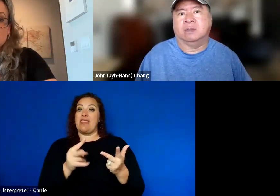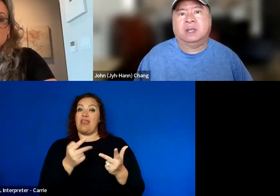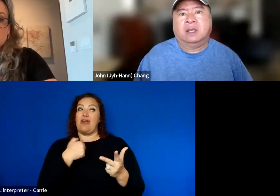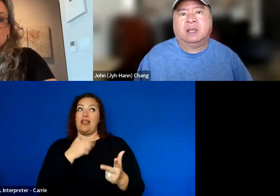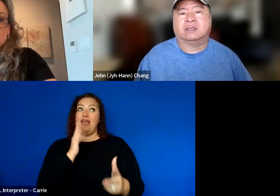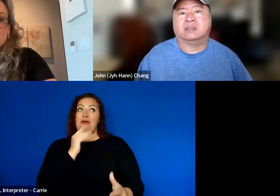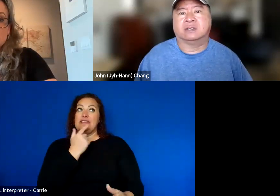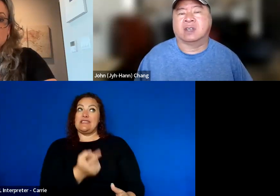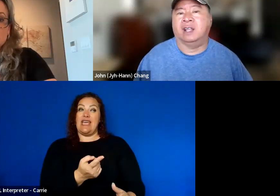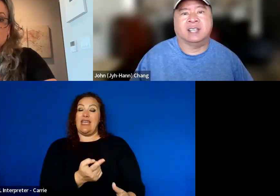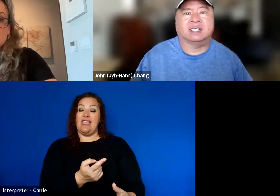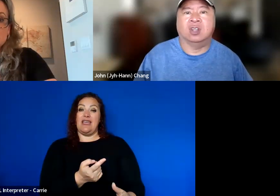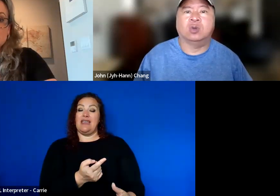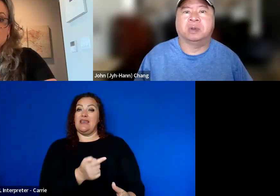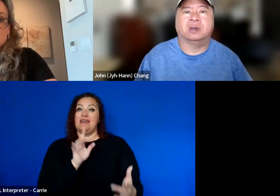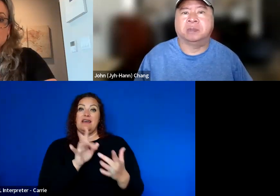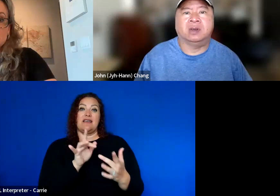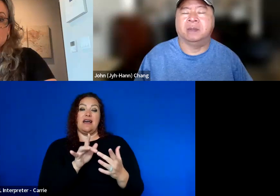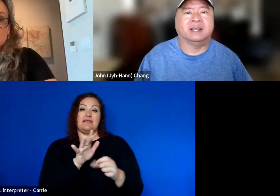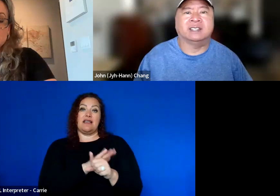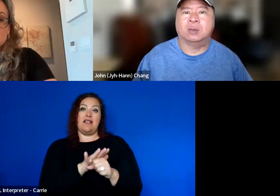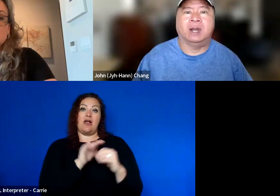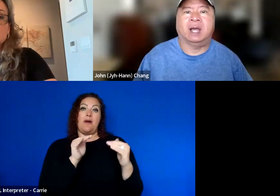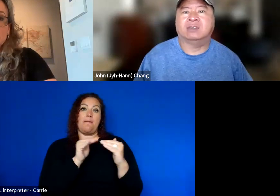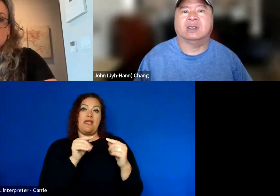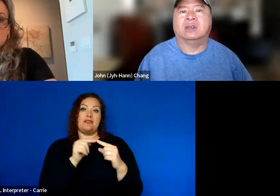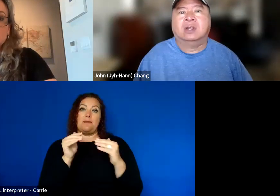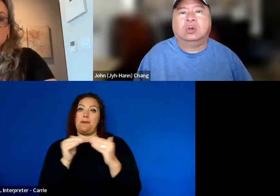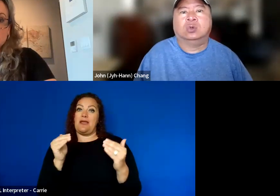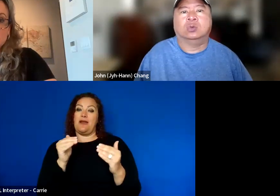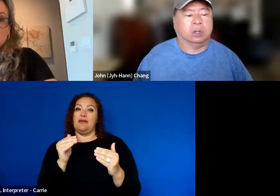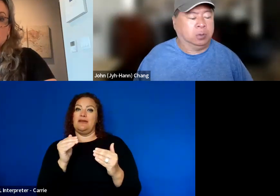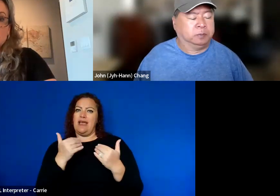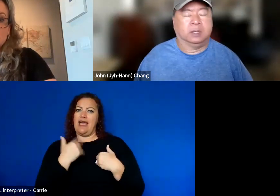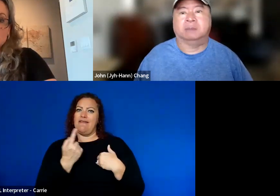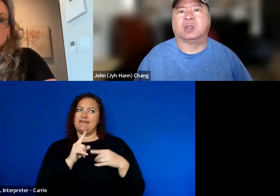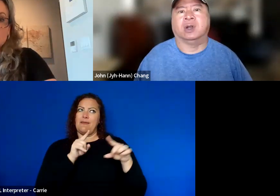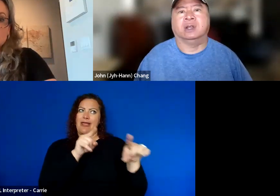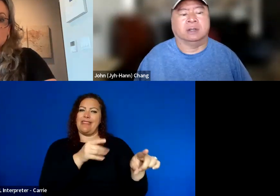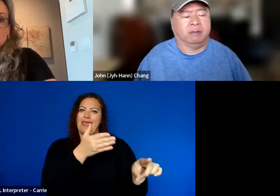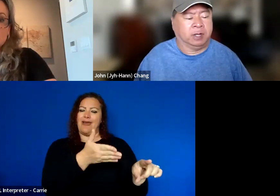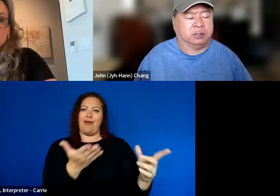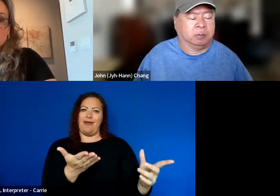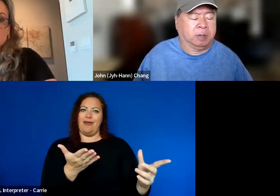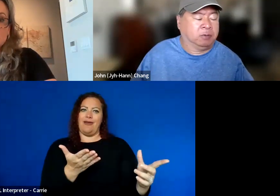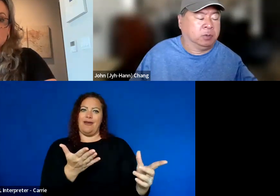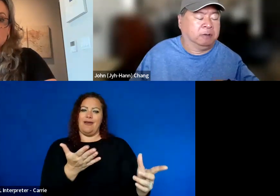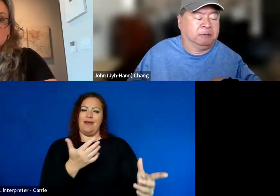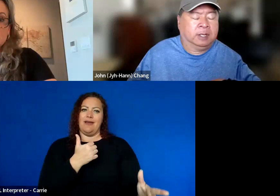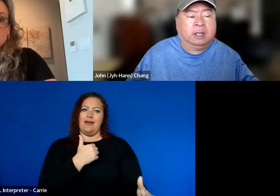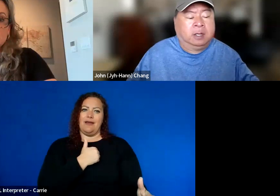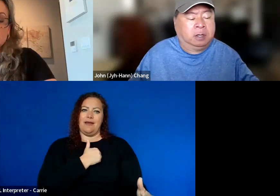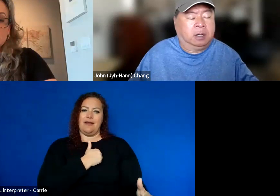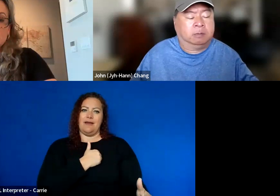say is contact the local peer-to-peer, man. Get someone out there who, Yeah. oh, I'm sorry, I forgot to turn my phone